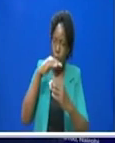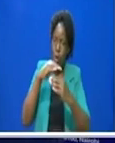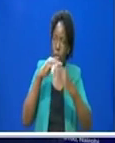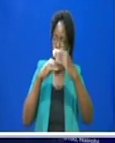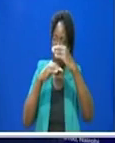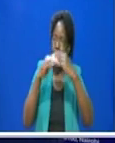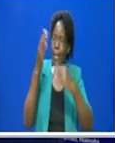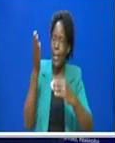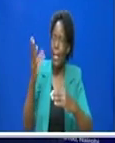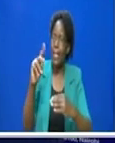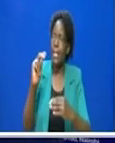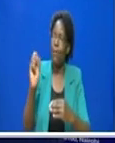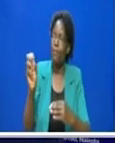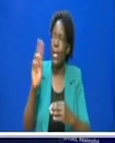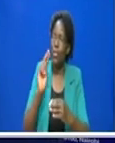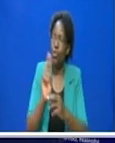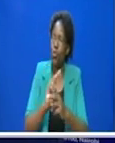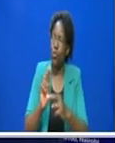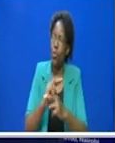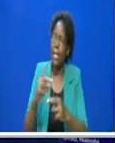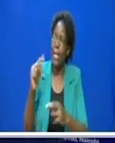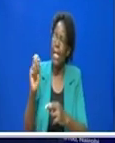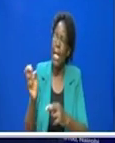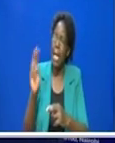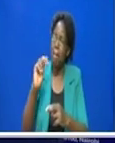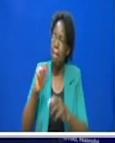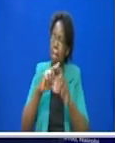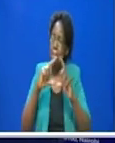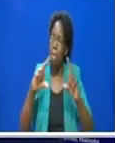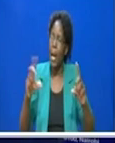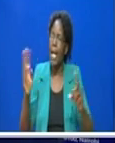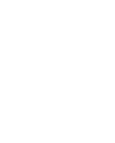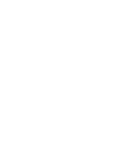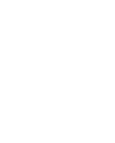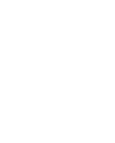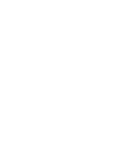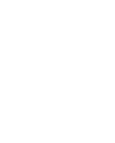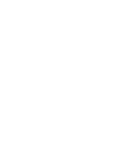Good. Using timber. Timber, nails, hammer, and also now the charcoal.